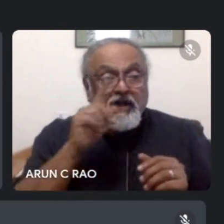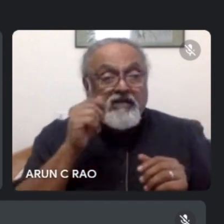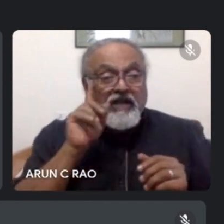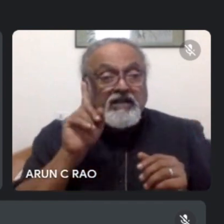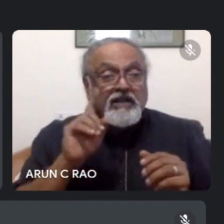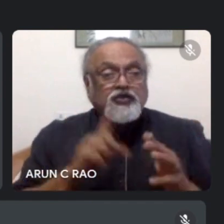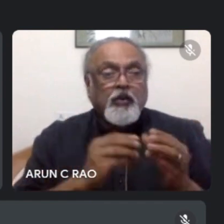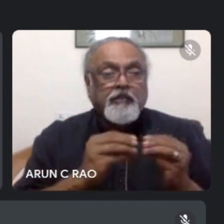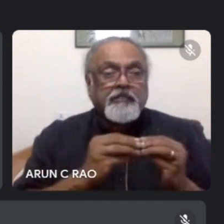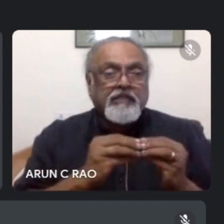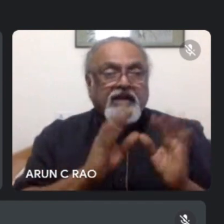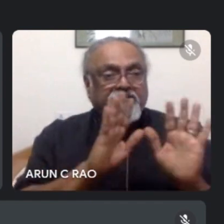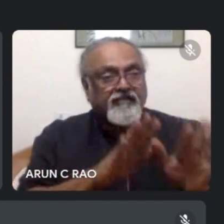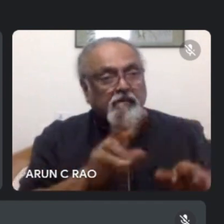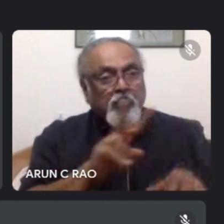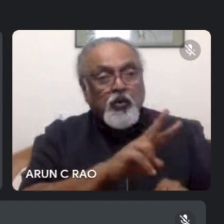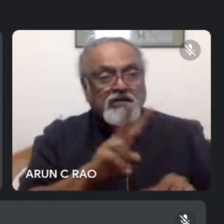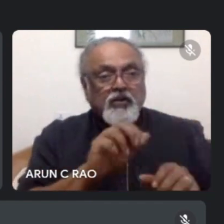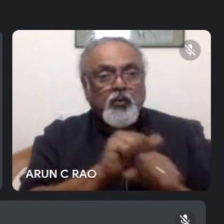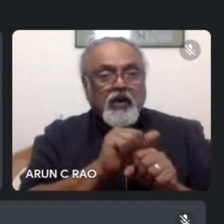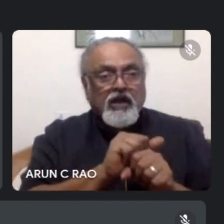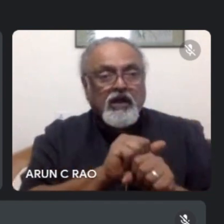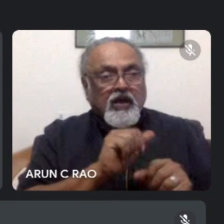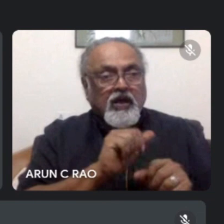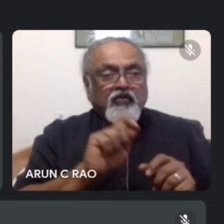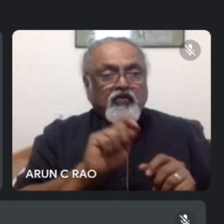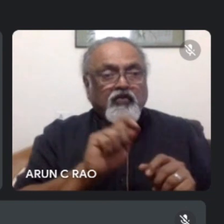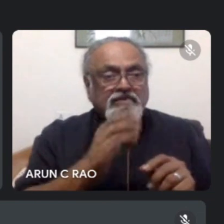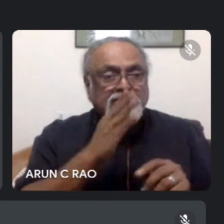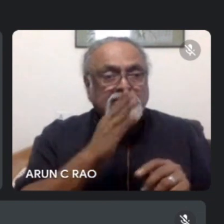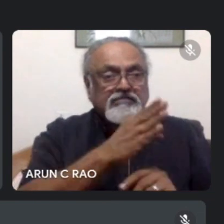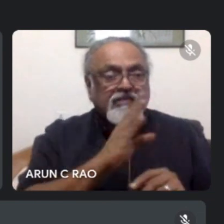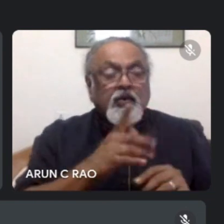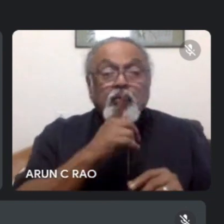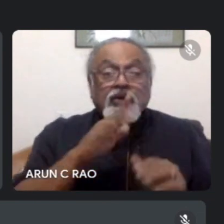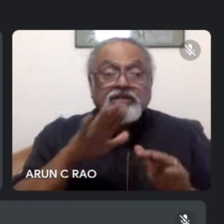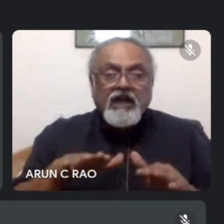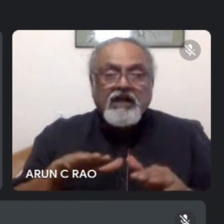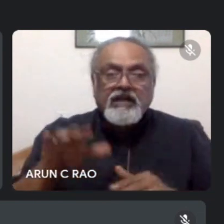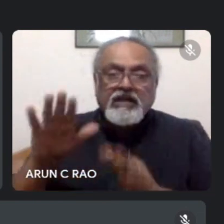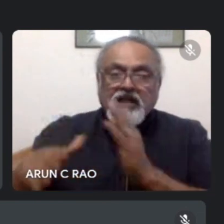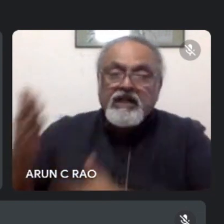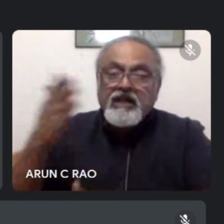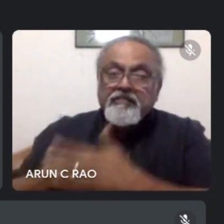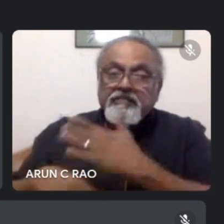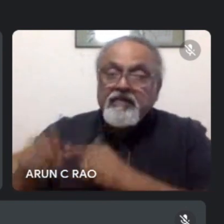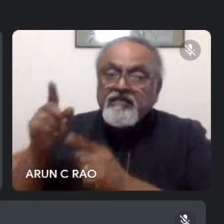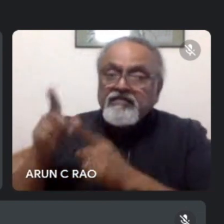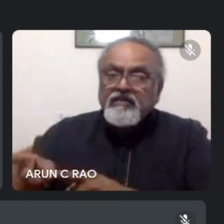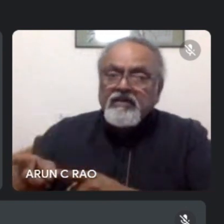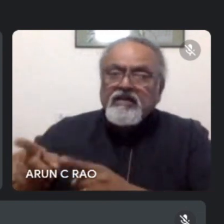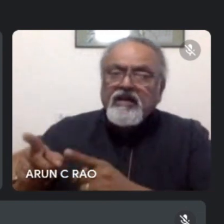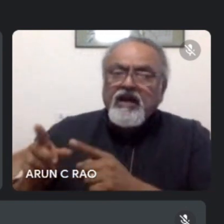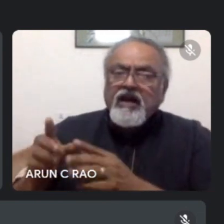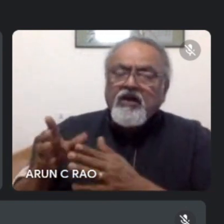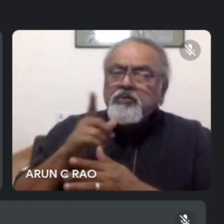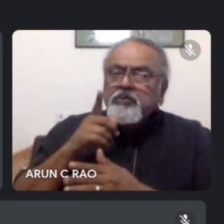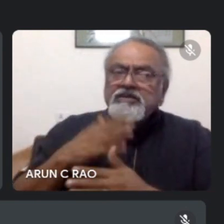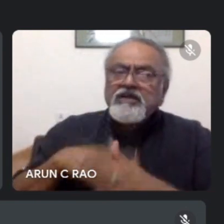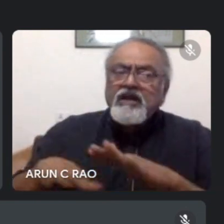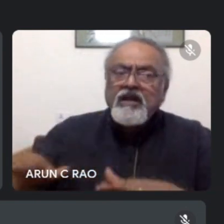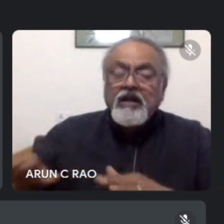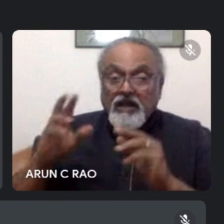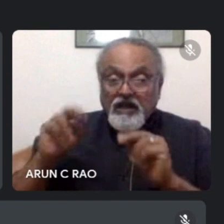jobs, both are working. And for a child with disability, some of the children will with disability will need